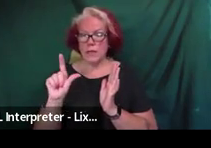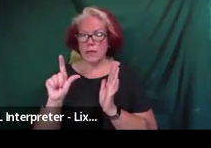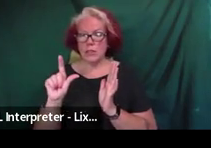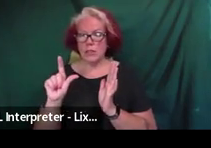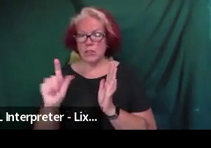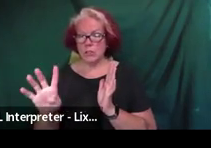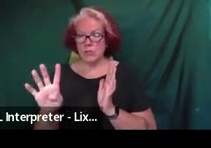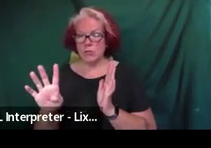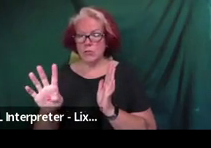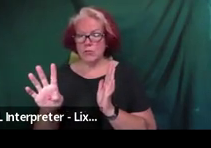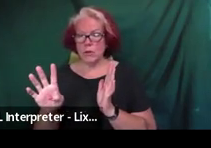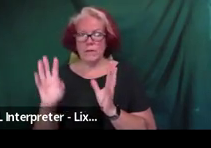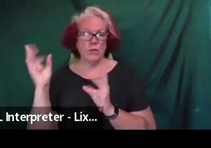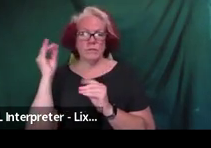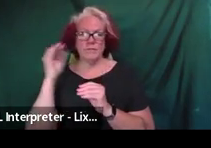2024,